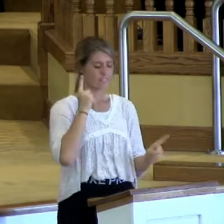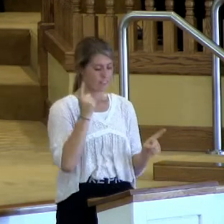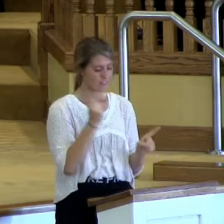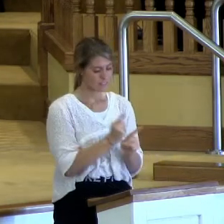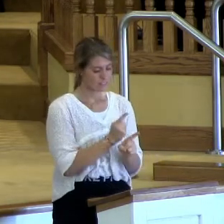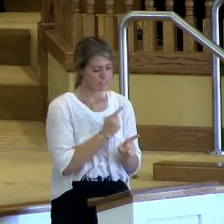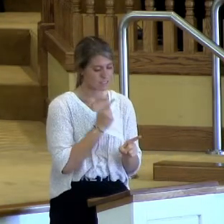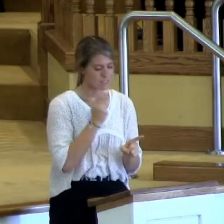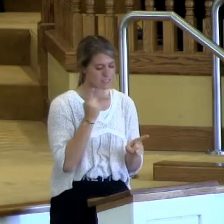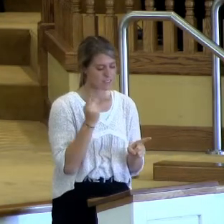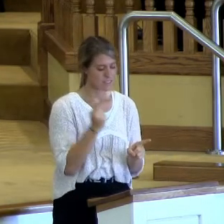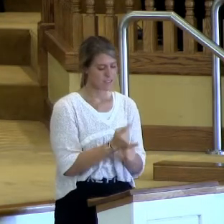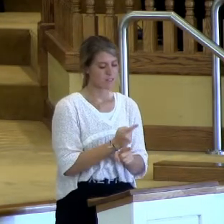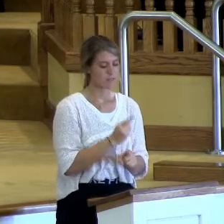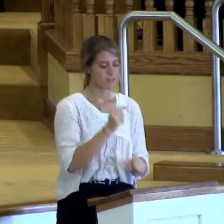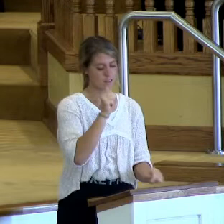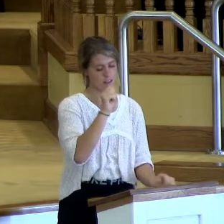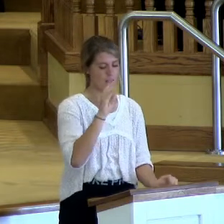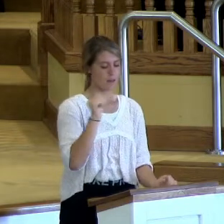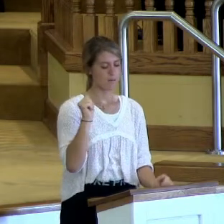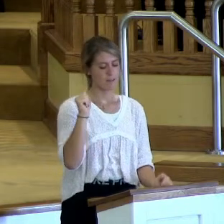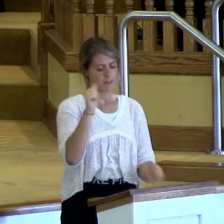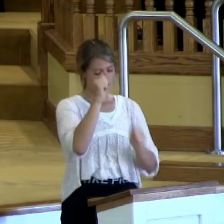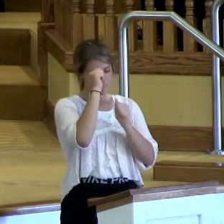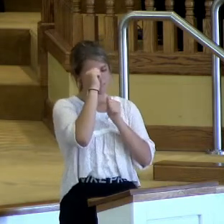Great is his faithfulness, Abba,